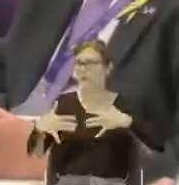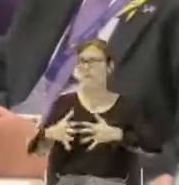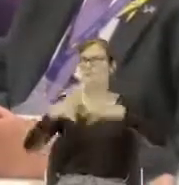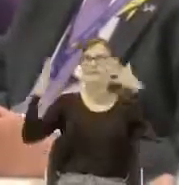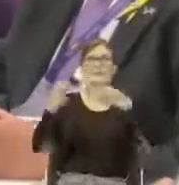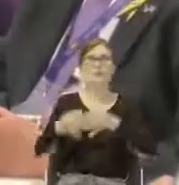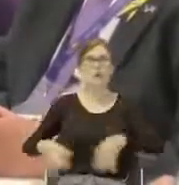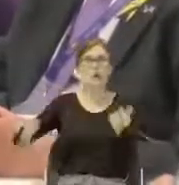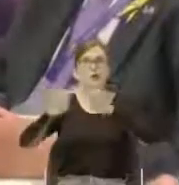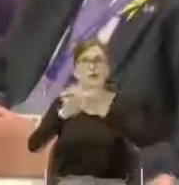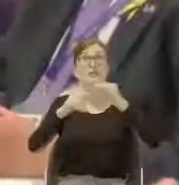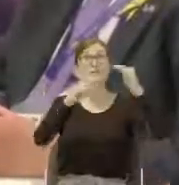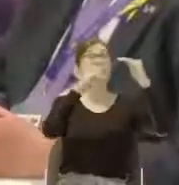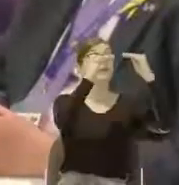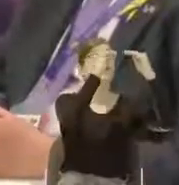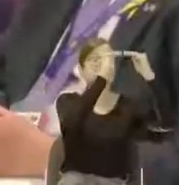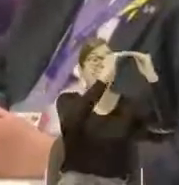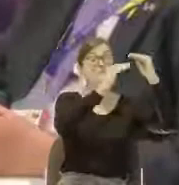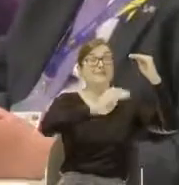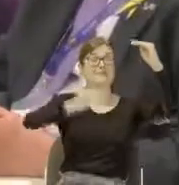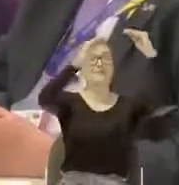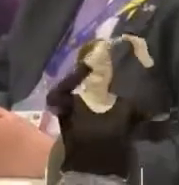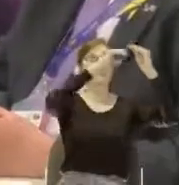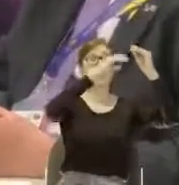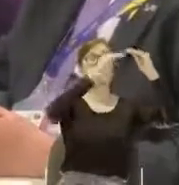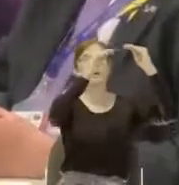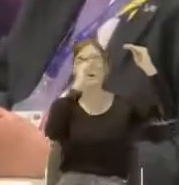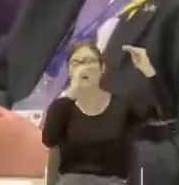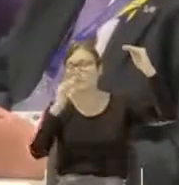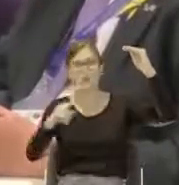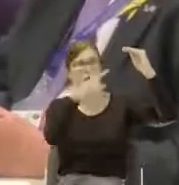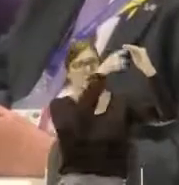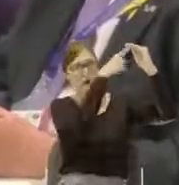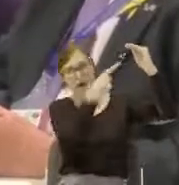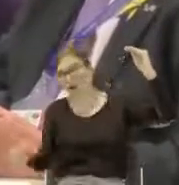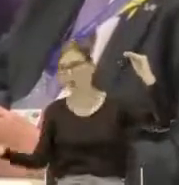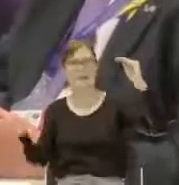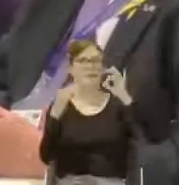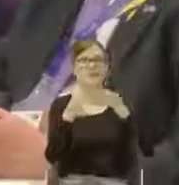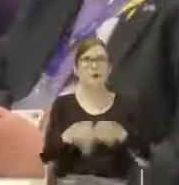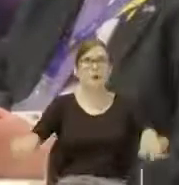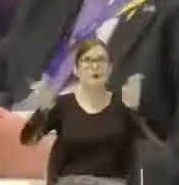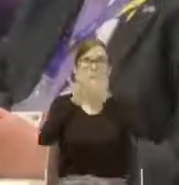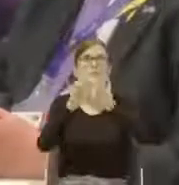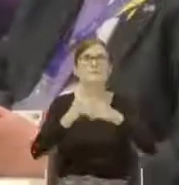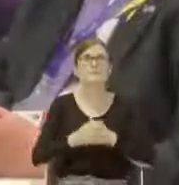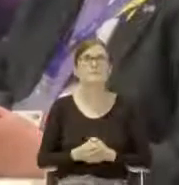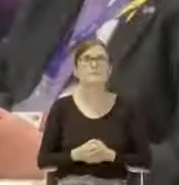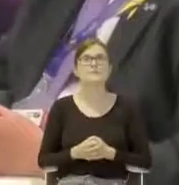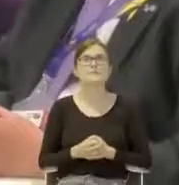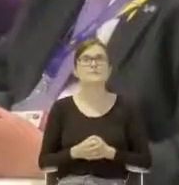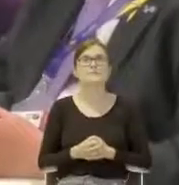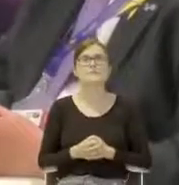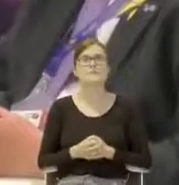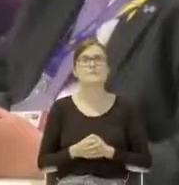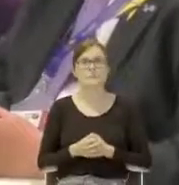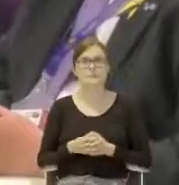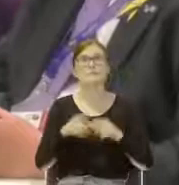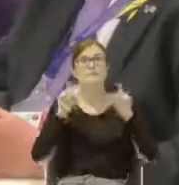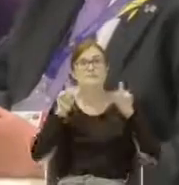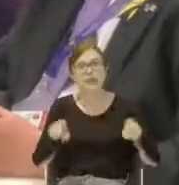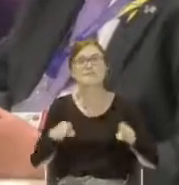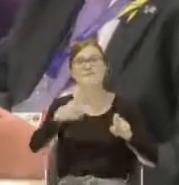been working tirelessly to advance this effort. First, the President of General Assembly created